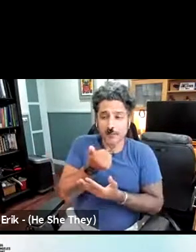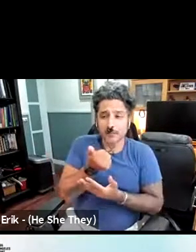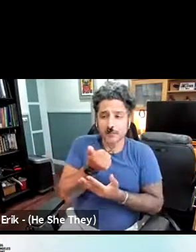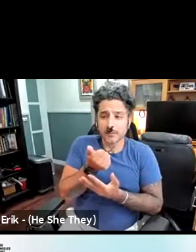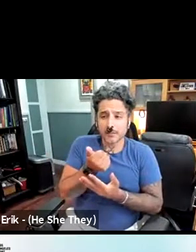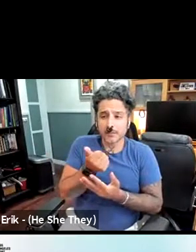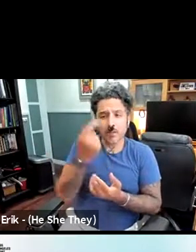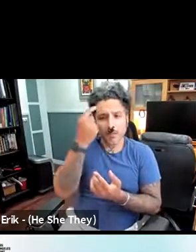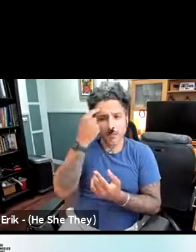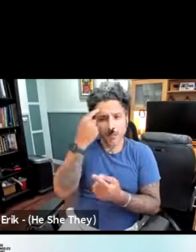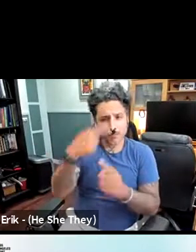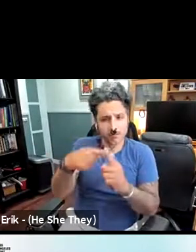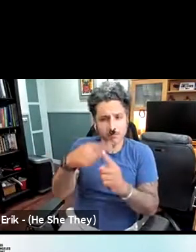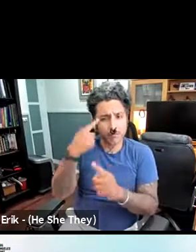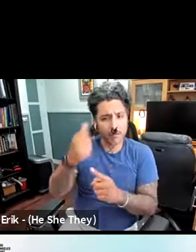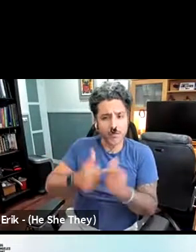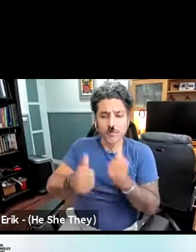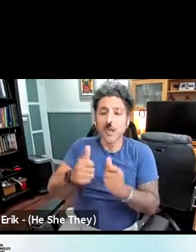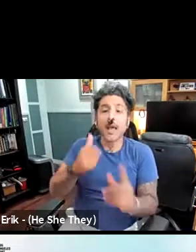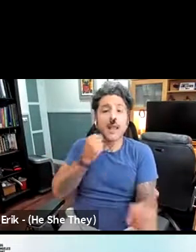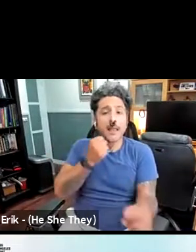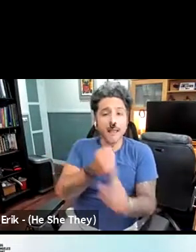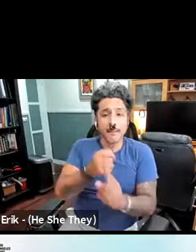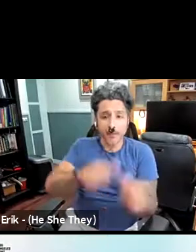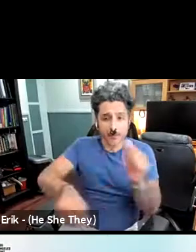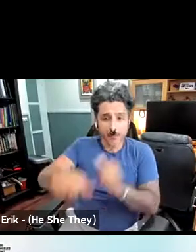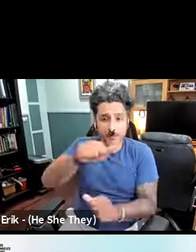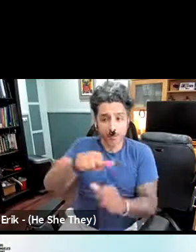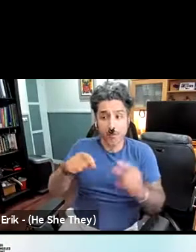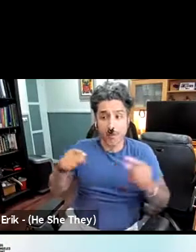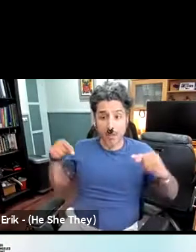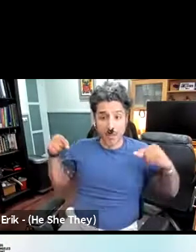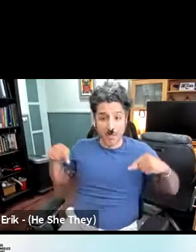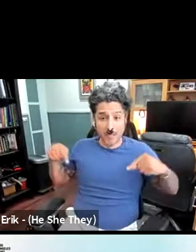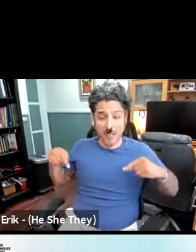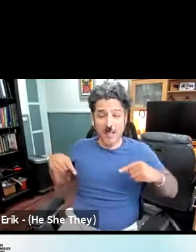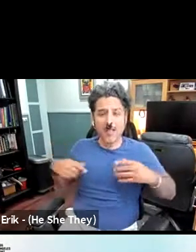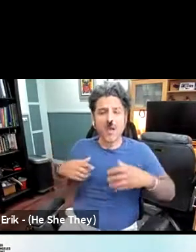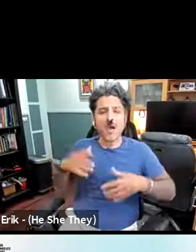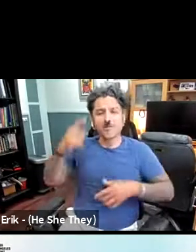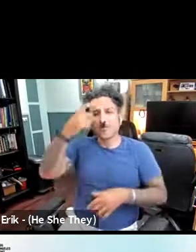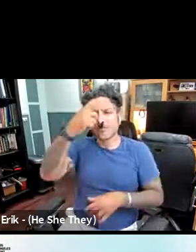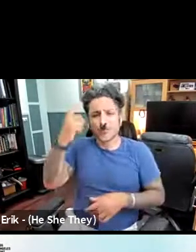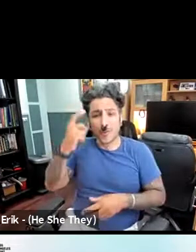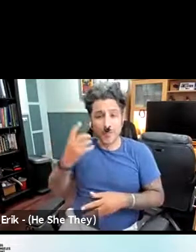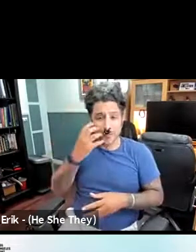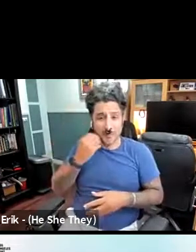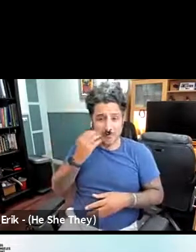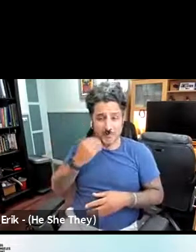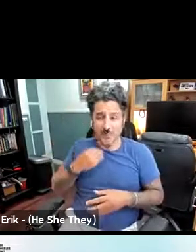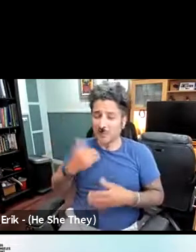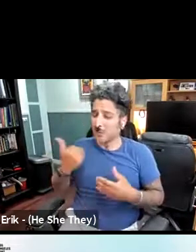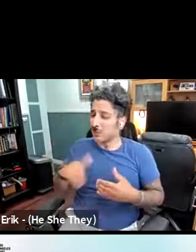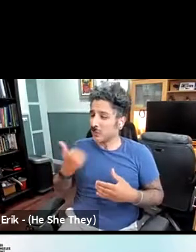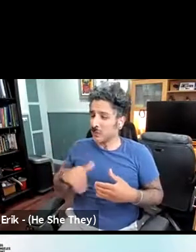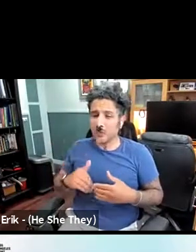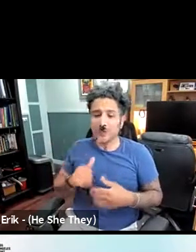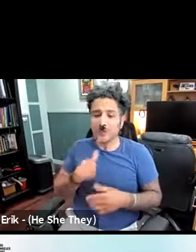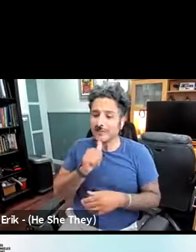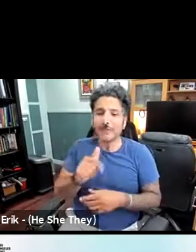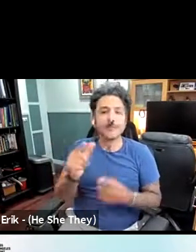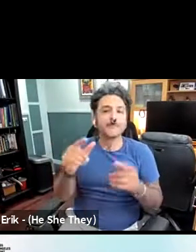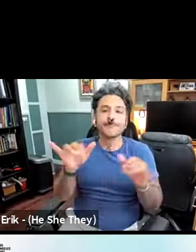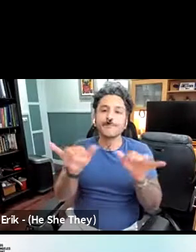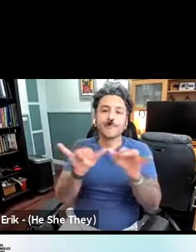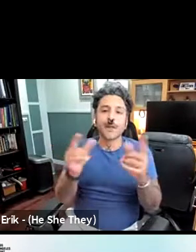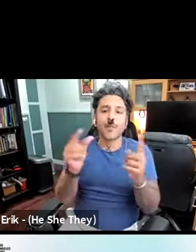may impact in another way because we're coming from hurt places and spaces, and sometimes we don't have the same words to say the same things. And